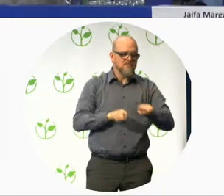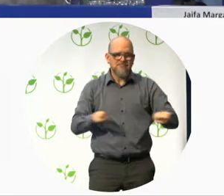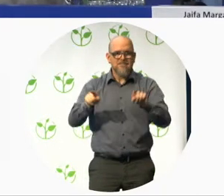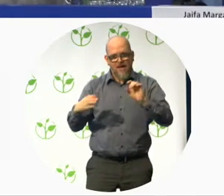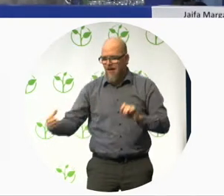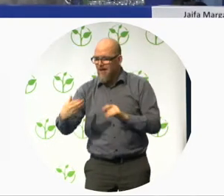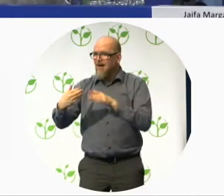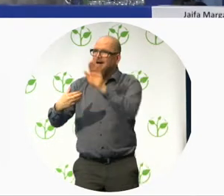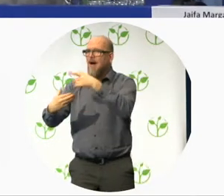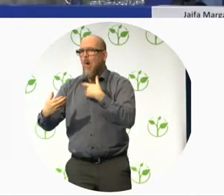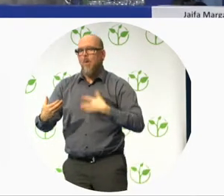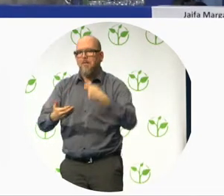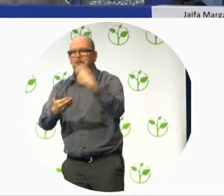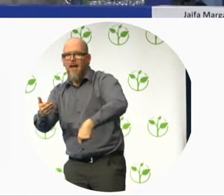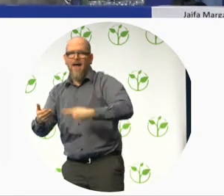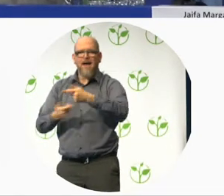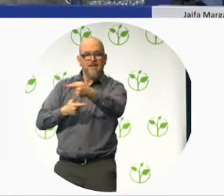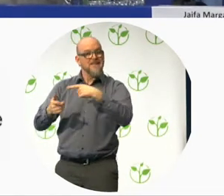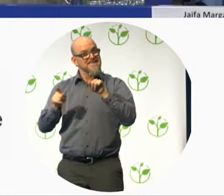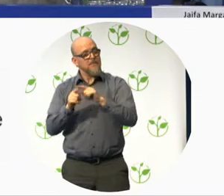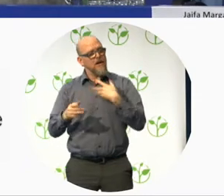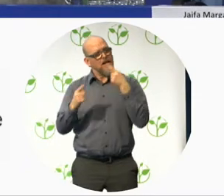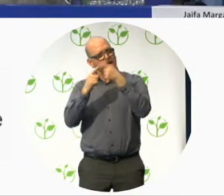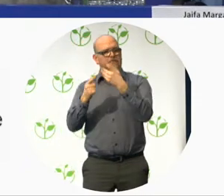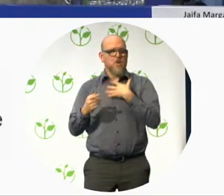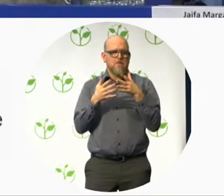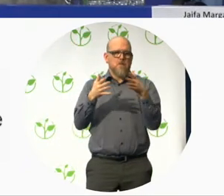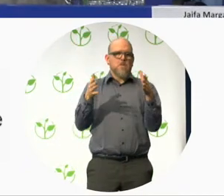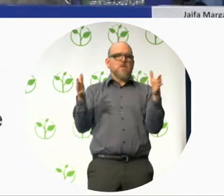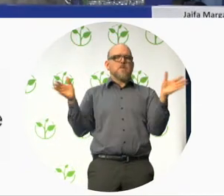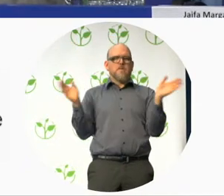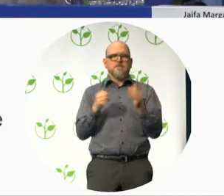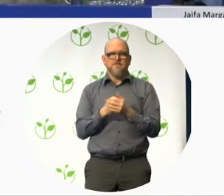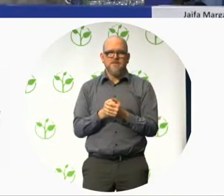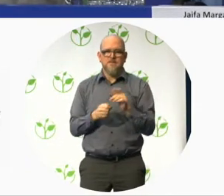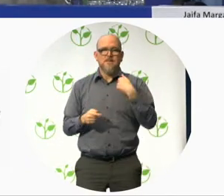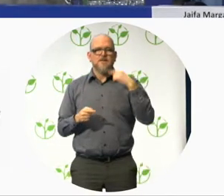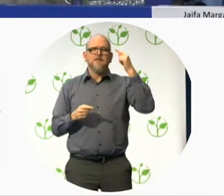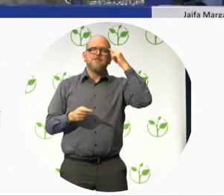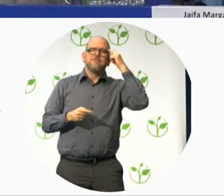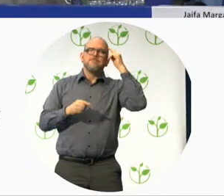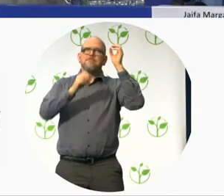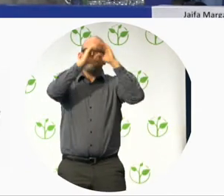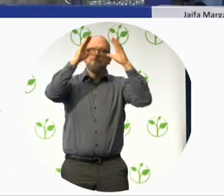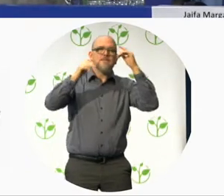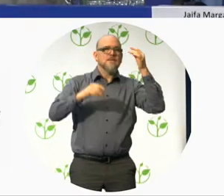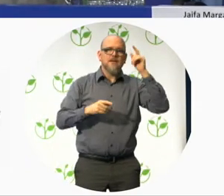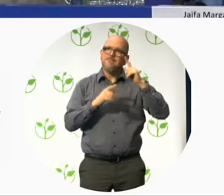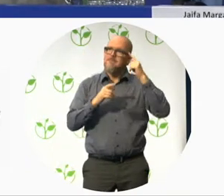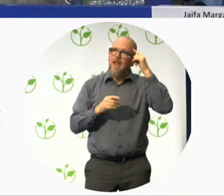highly supportive to the entrepreneurship space. And we created an innovation space in Jordan that allow people